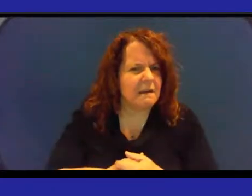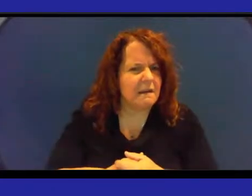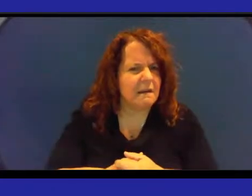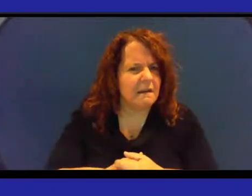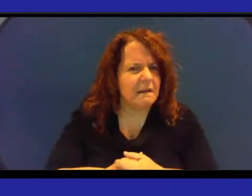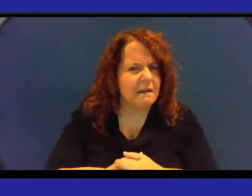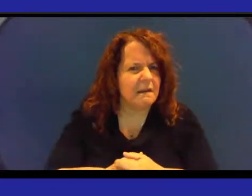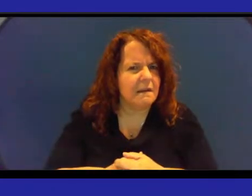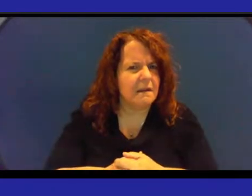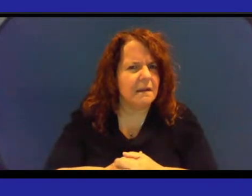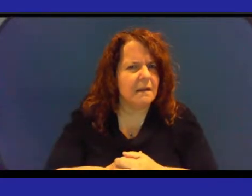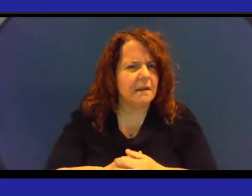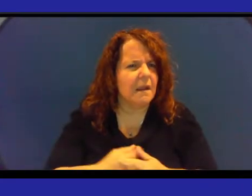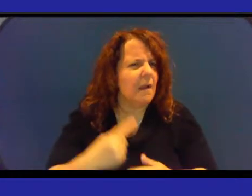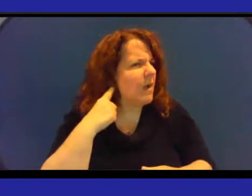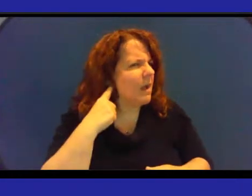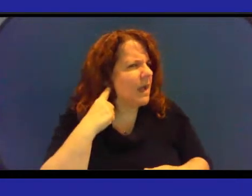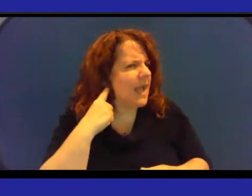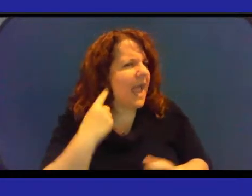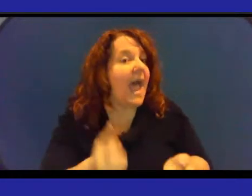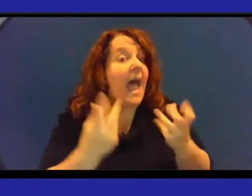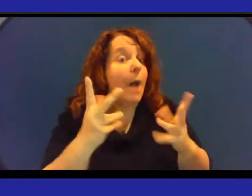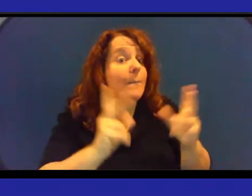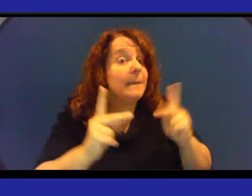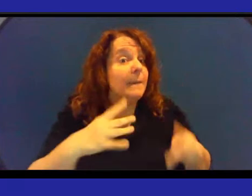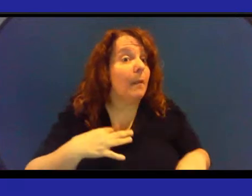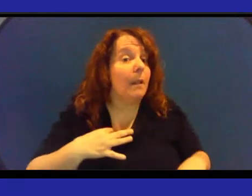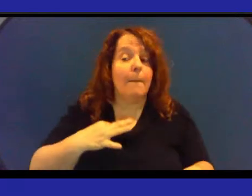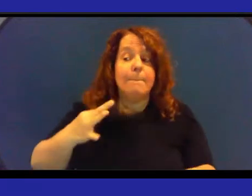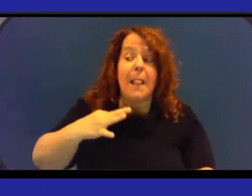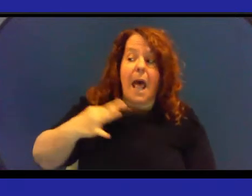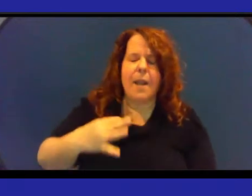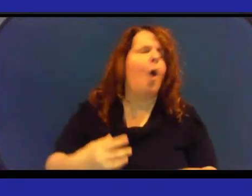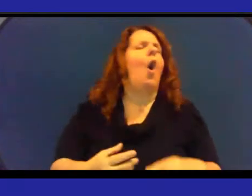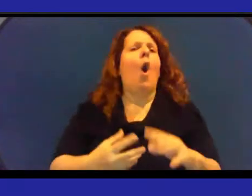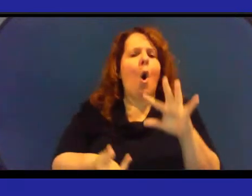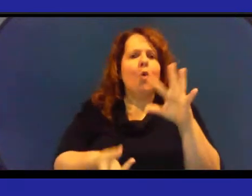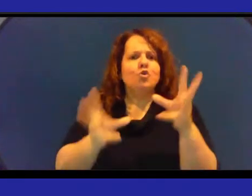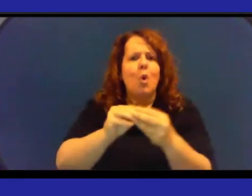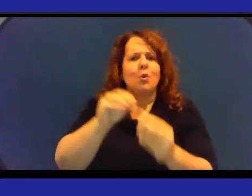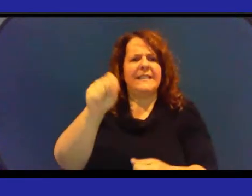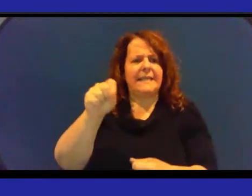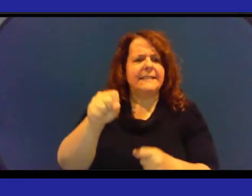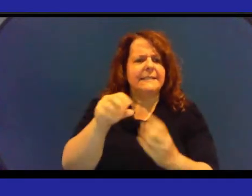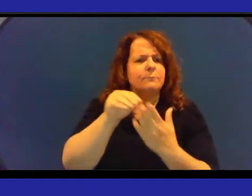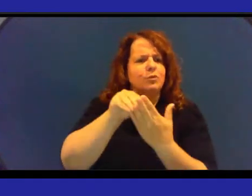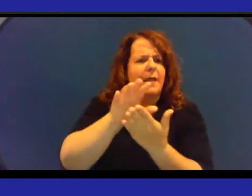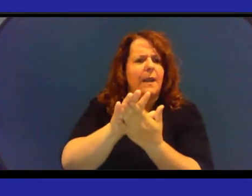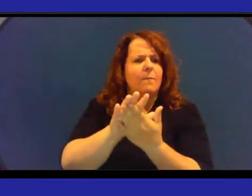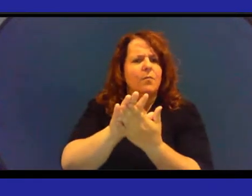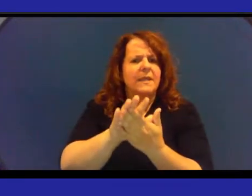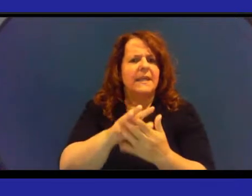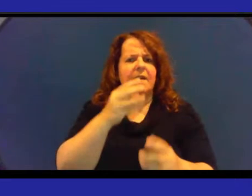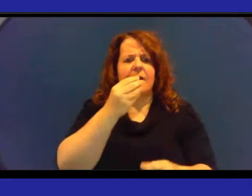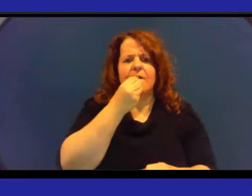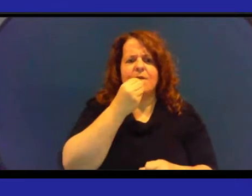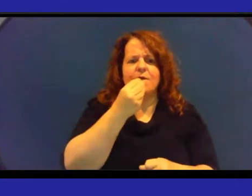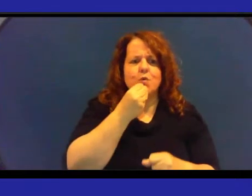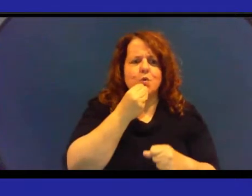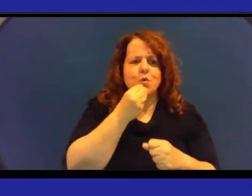I didn't hear the last part. How many people applied? Oh, how many people applied? Yes. So in the food and